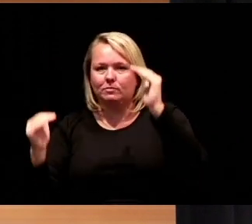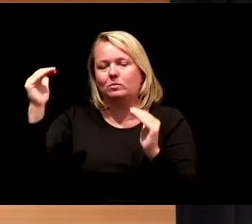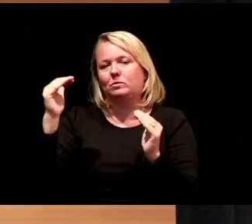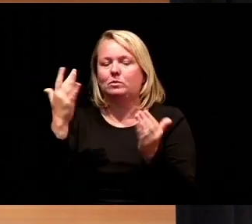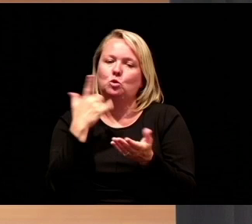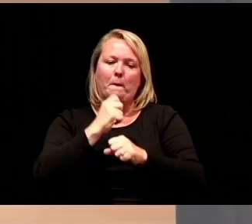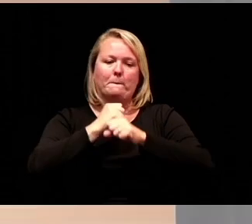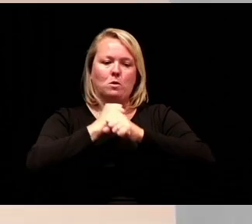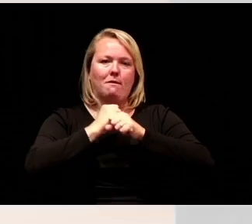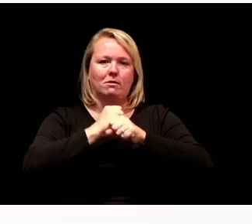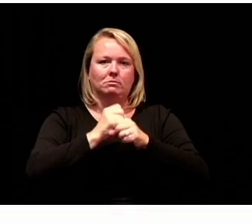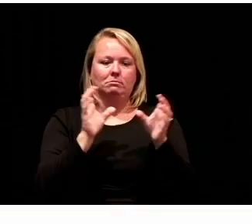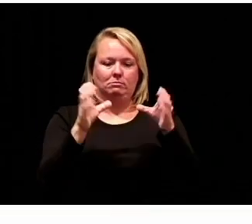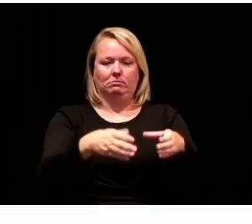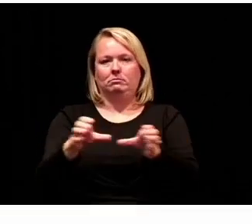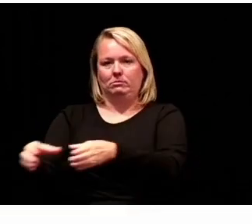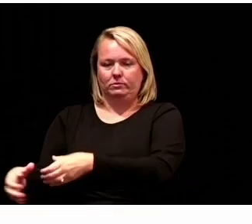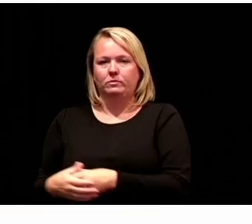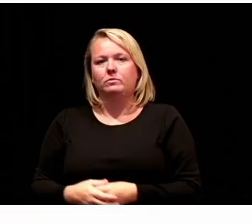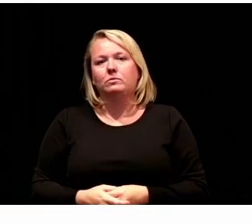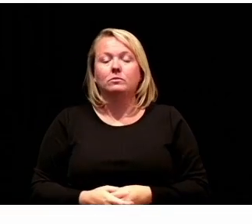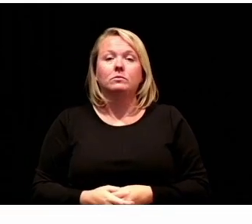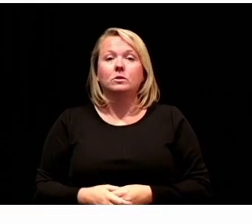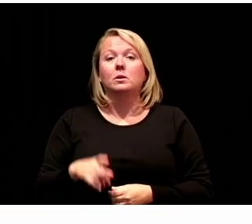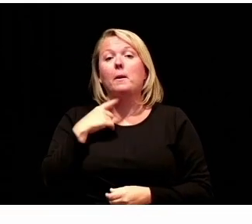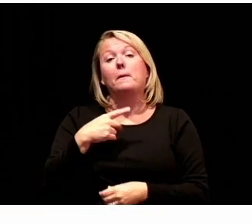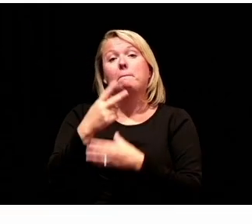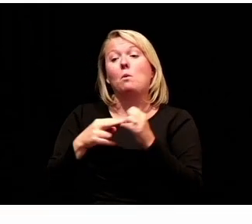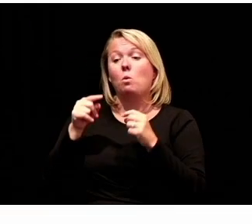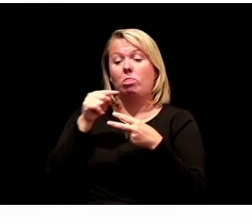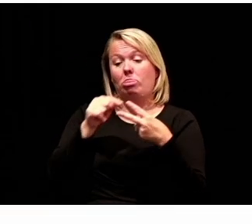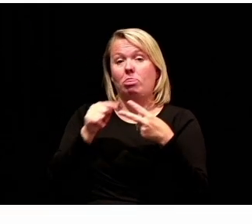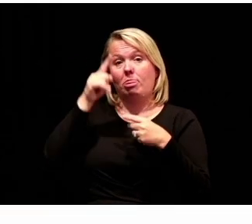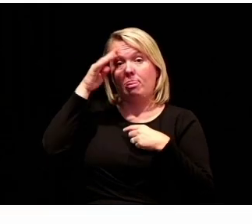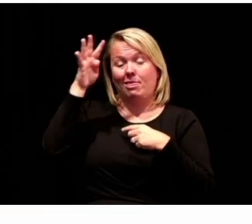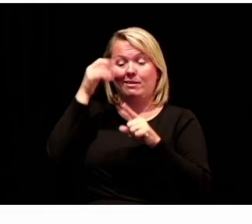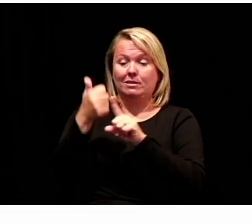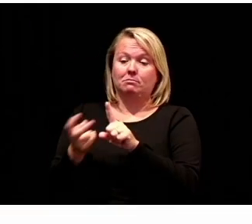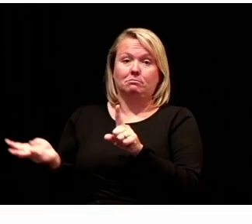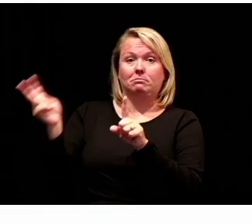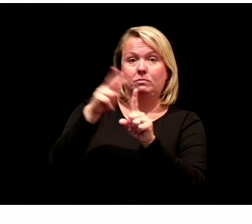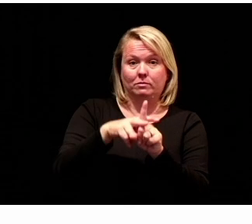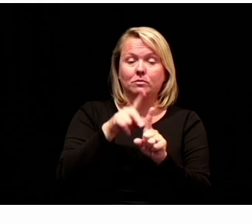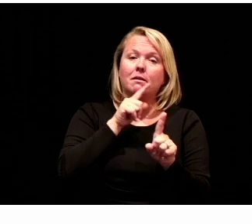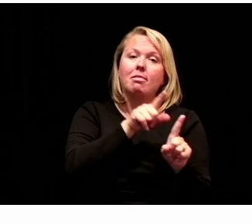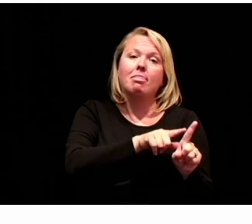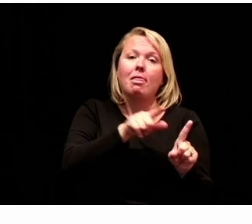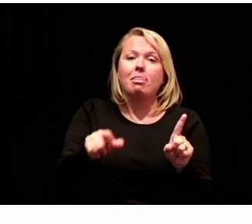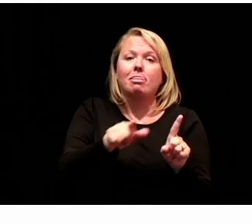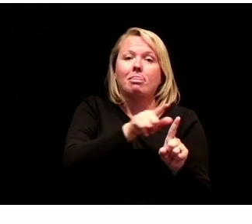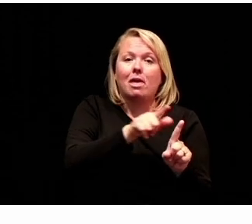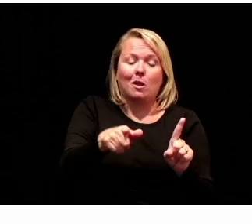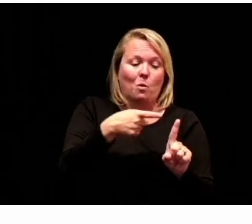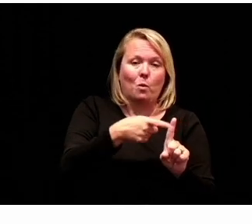is pretty clear background, but there are two major theories under Fair Housing Act: disparate treatment and disparate impact. Treatment